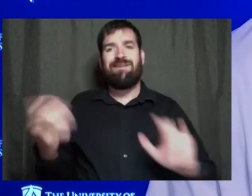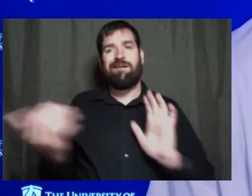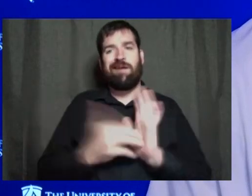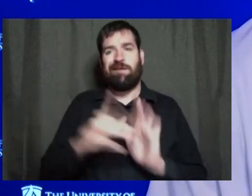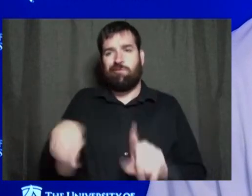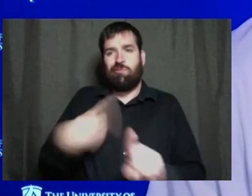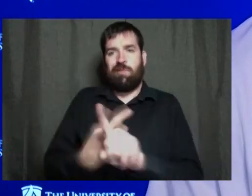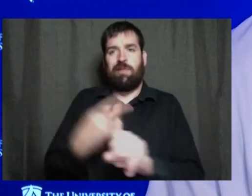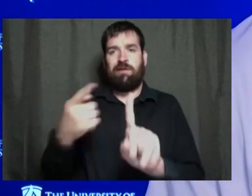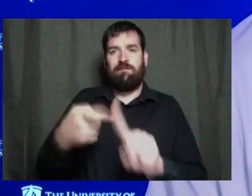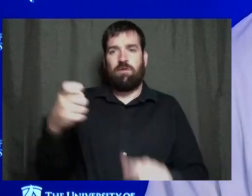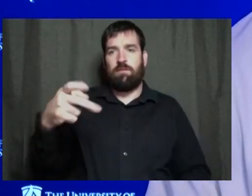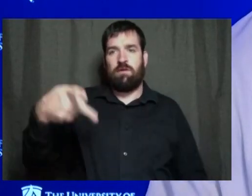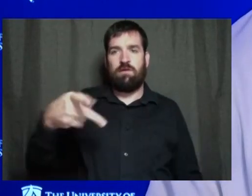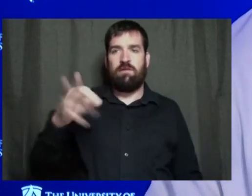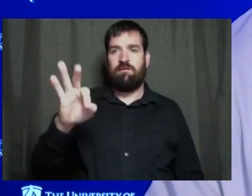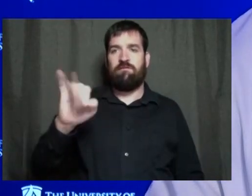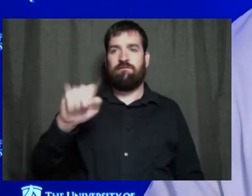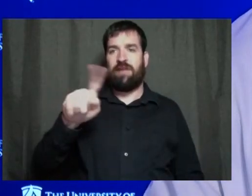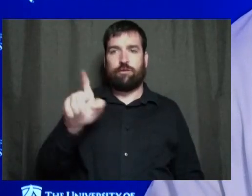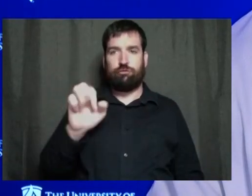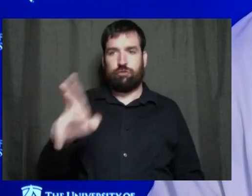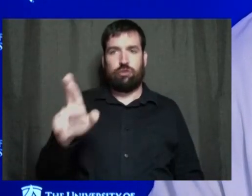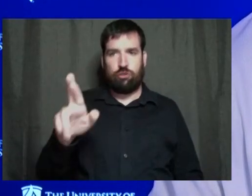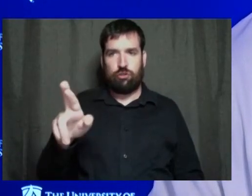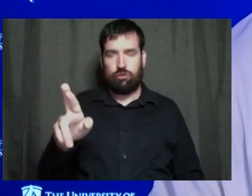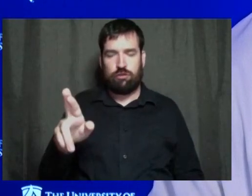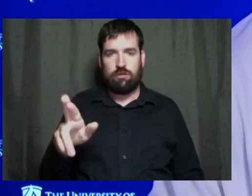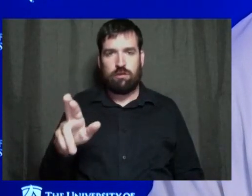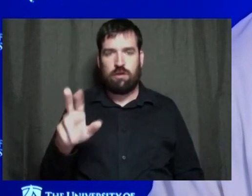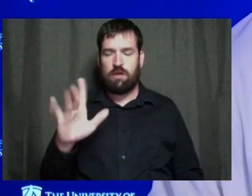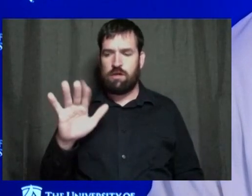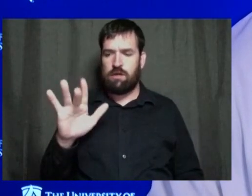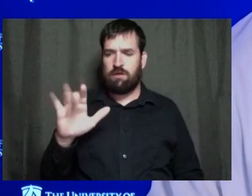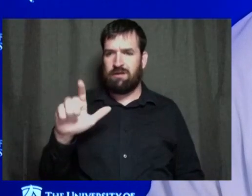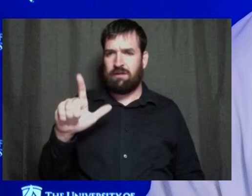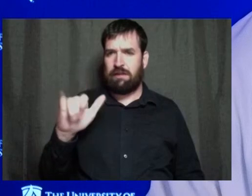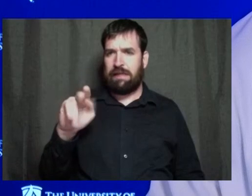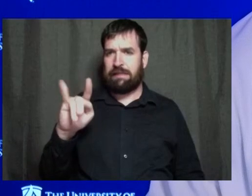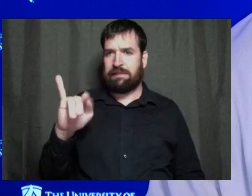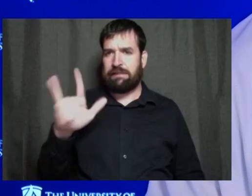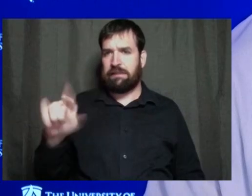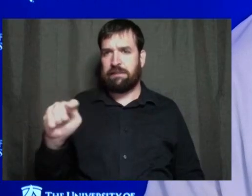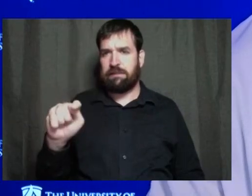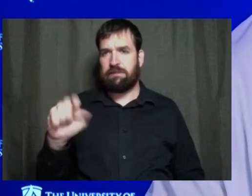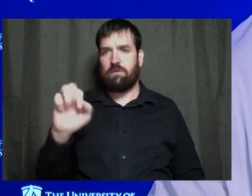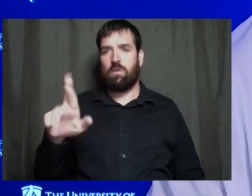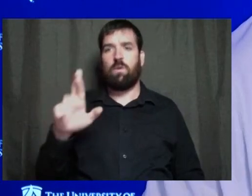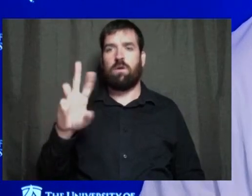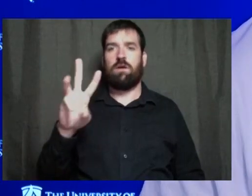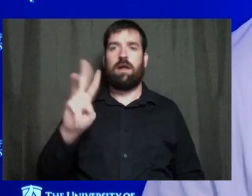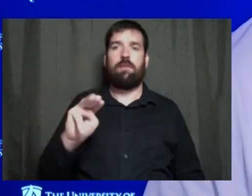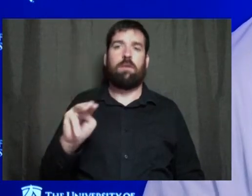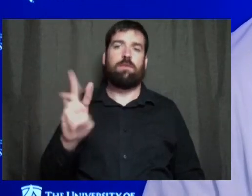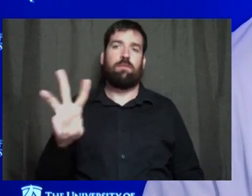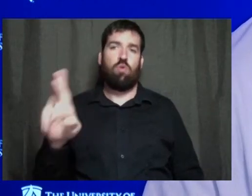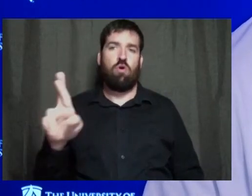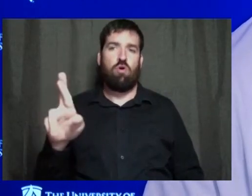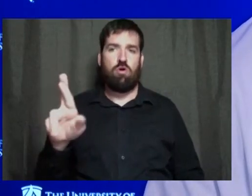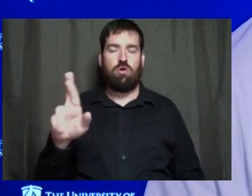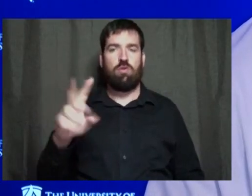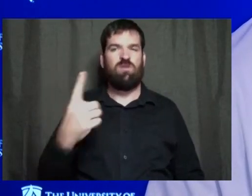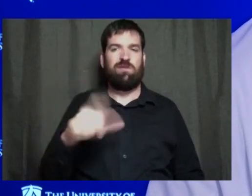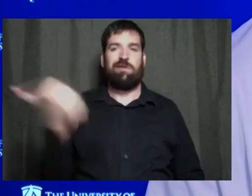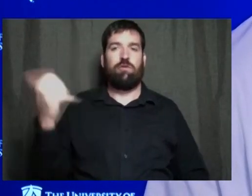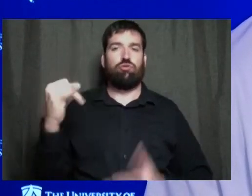Pfizer vaccine. I can't remember if it was Lancet or MMWR or one of the other journals, New England